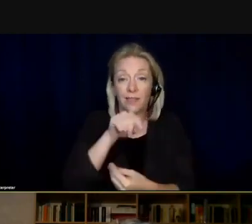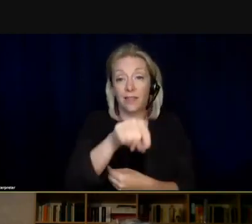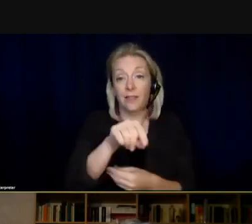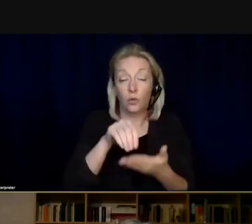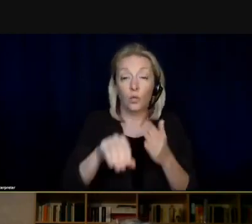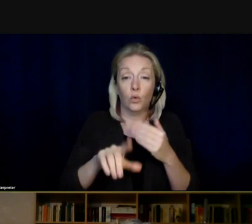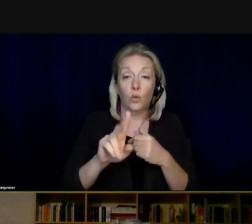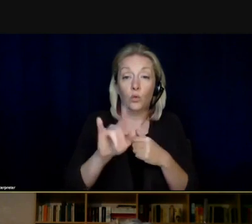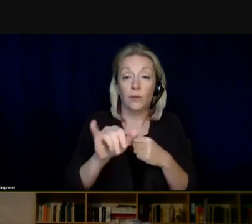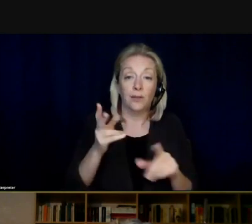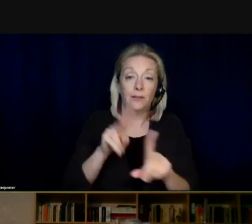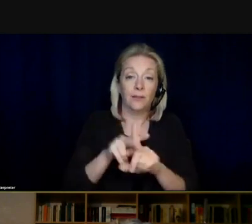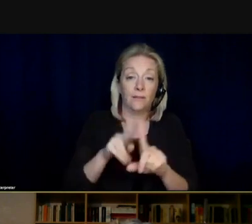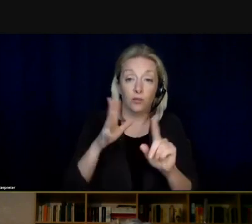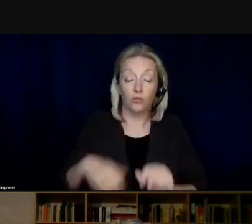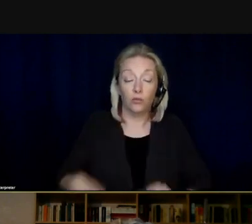has been assigned.